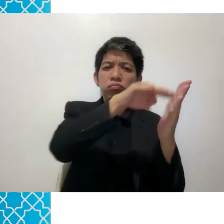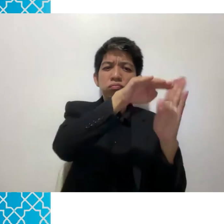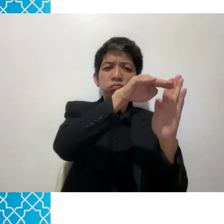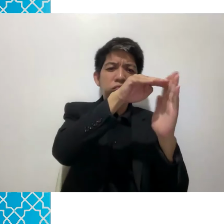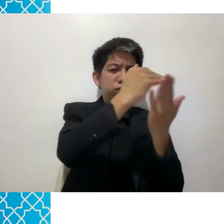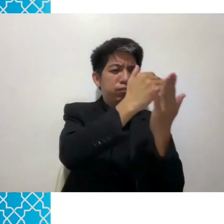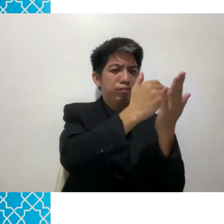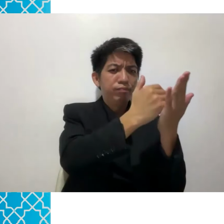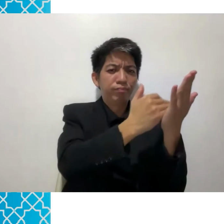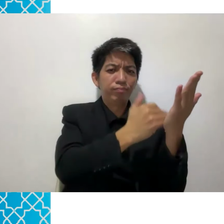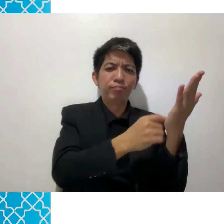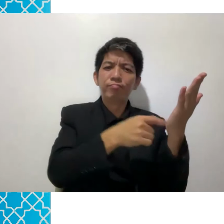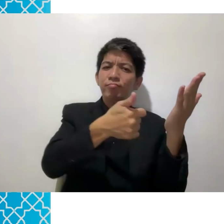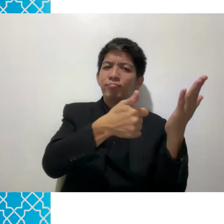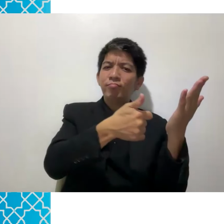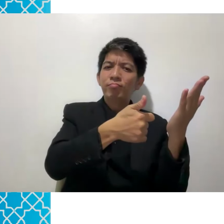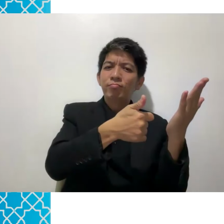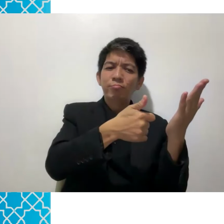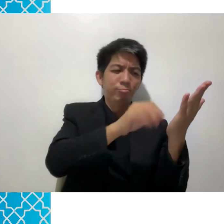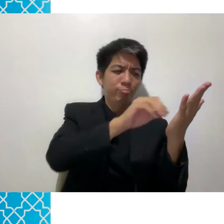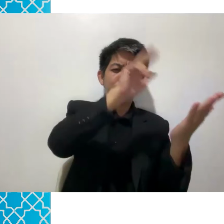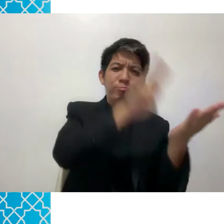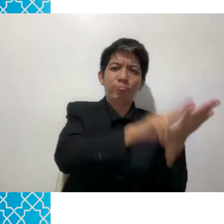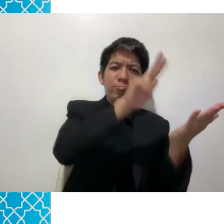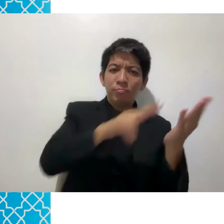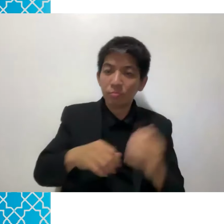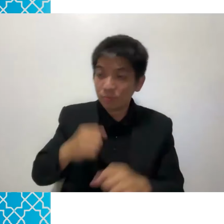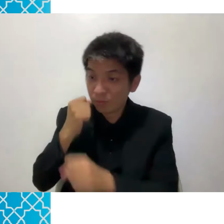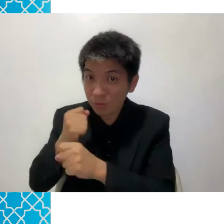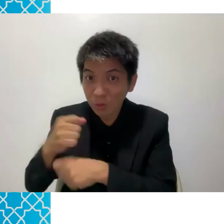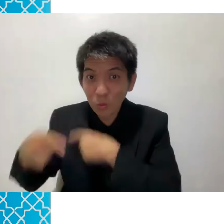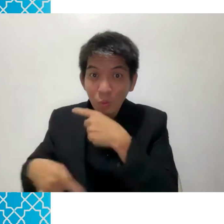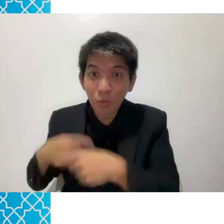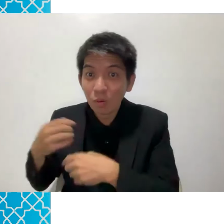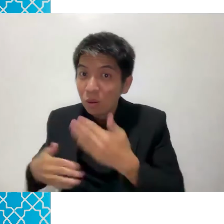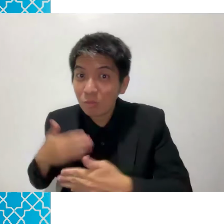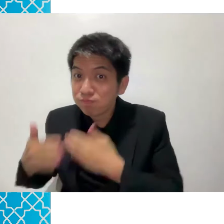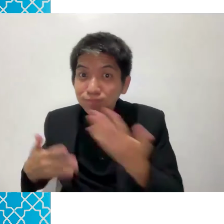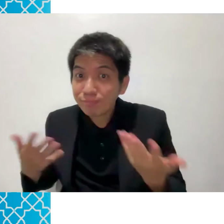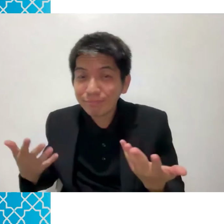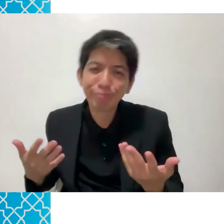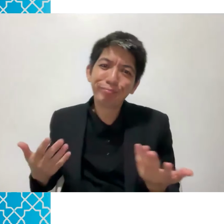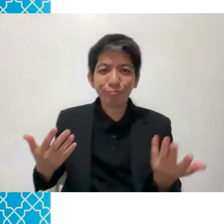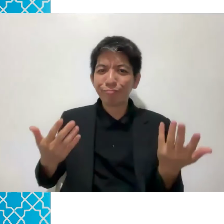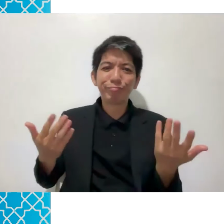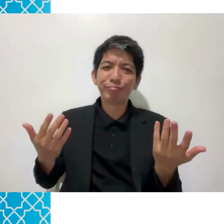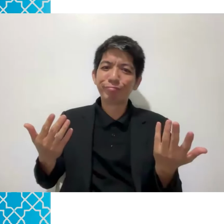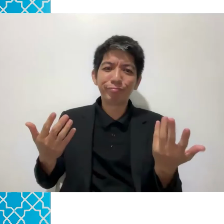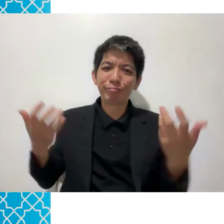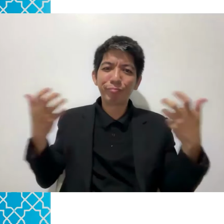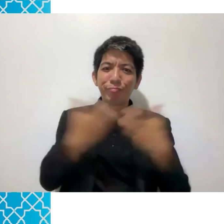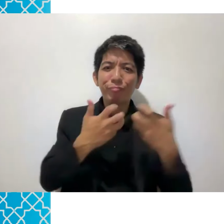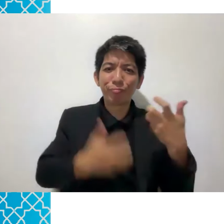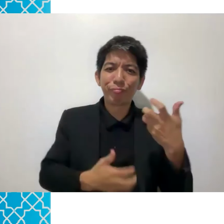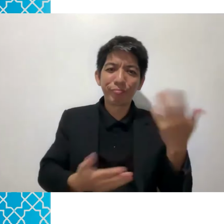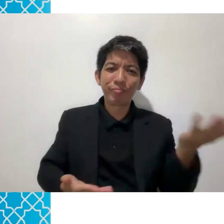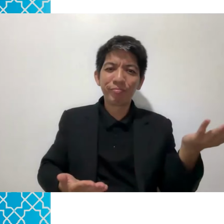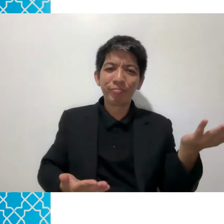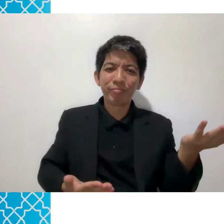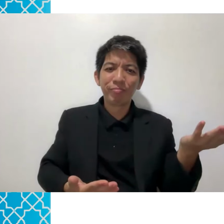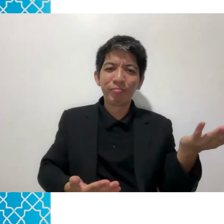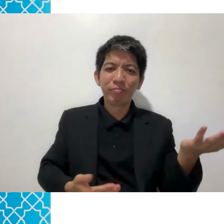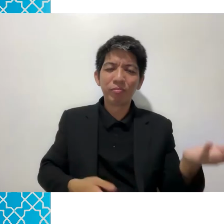but execution is a challenge. And that's where I think MDB should be coming in. And